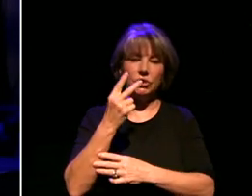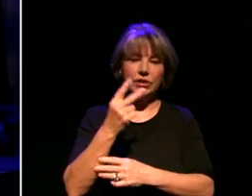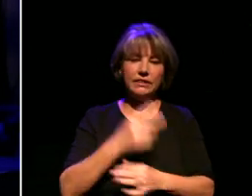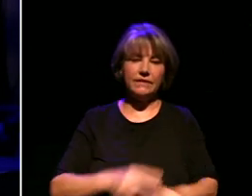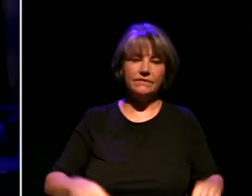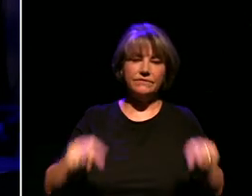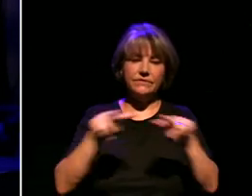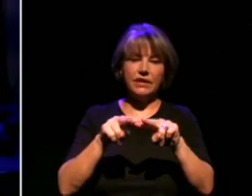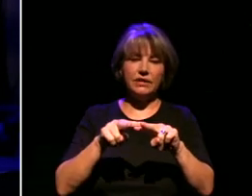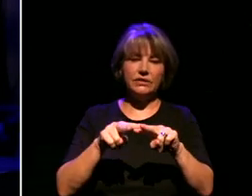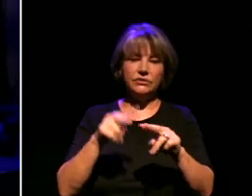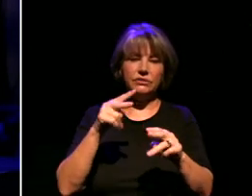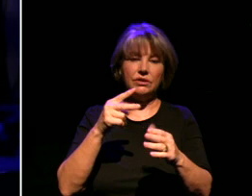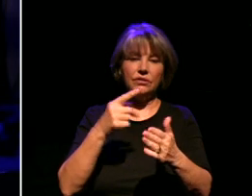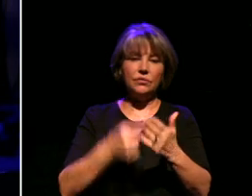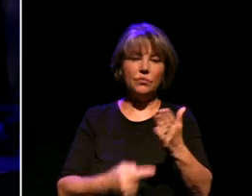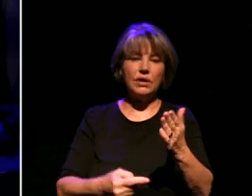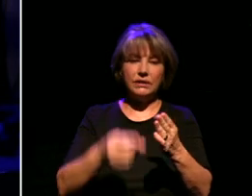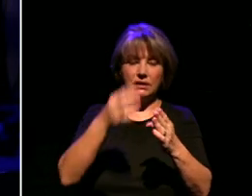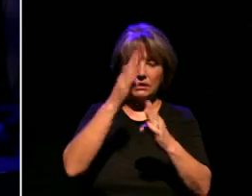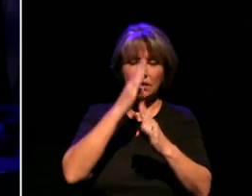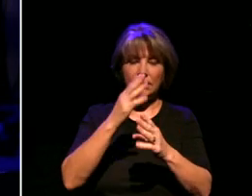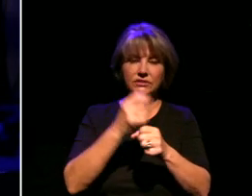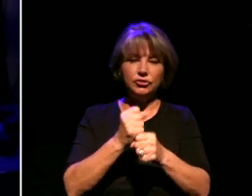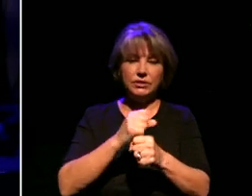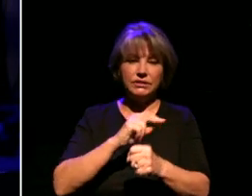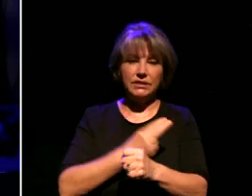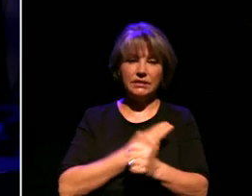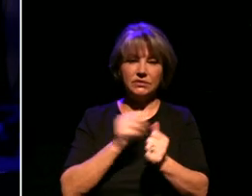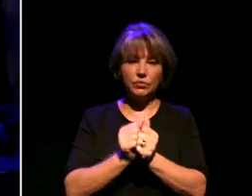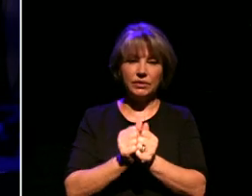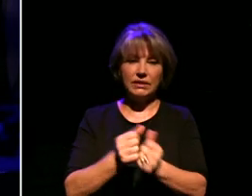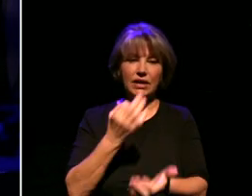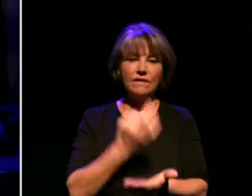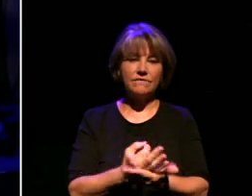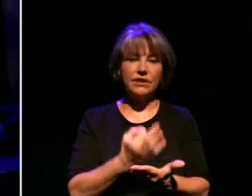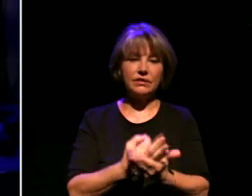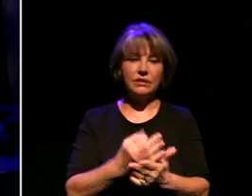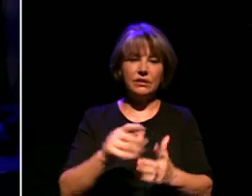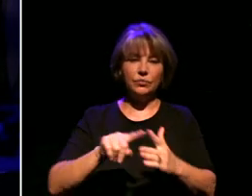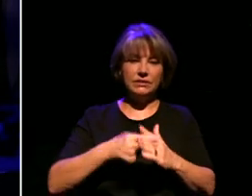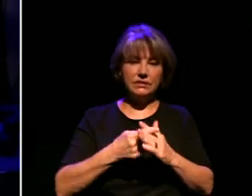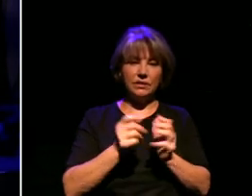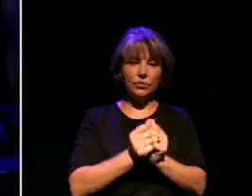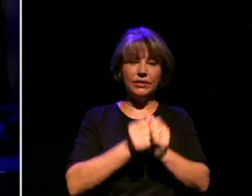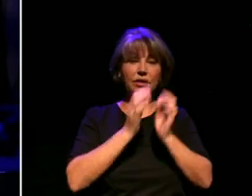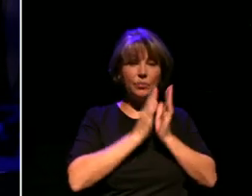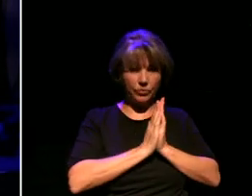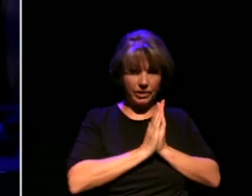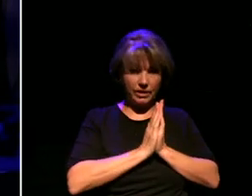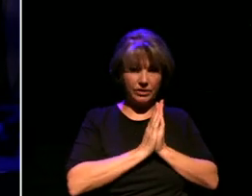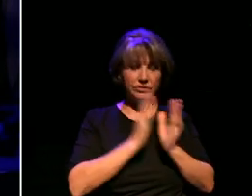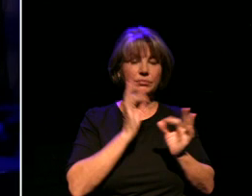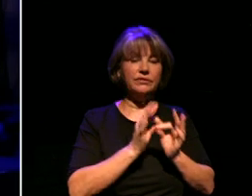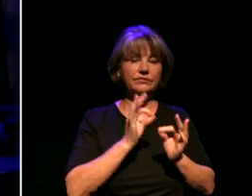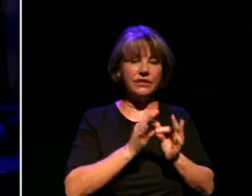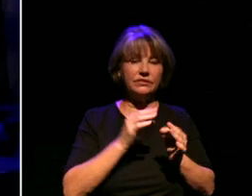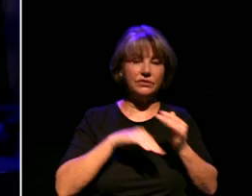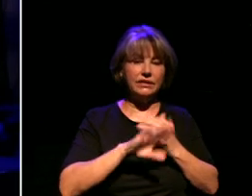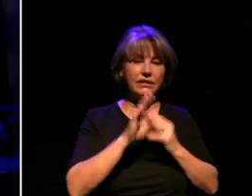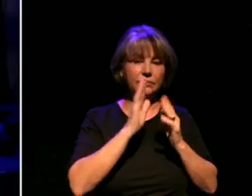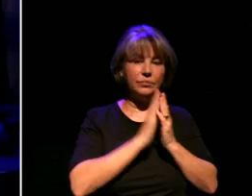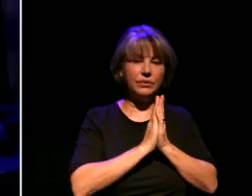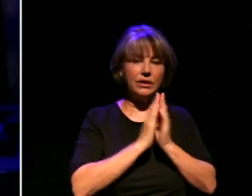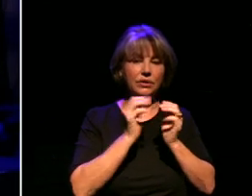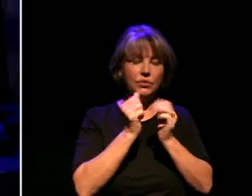has entrusted to us, our finances. And we started out with prayer, right? To be faithful in prayer